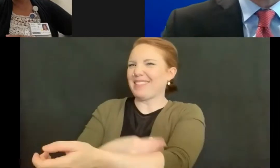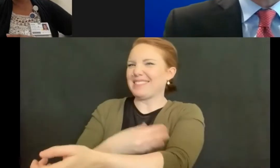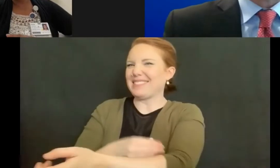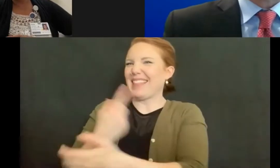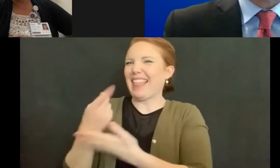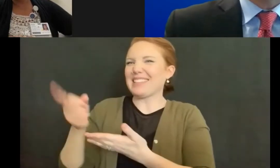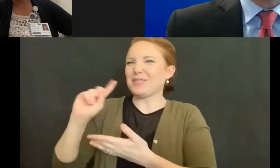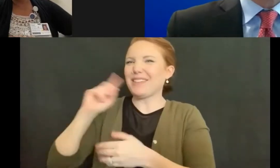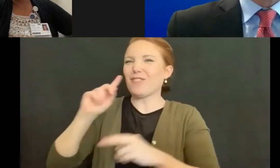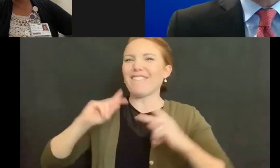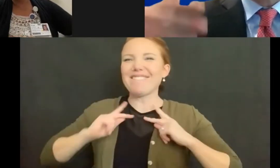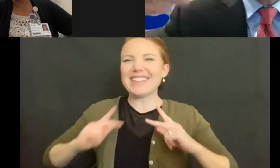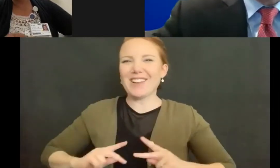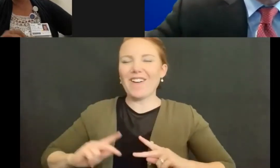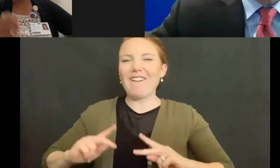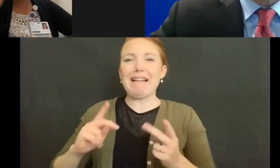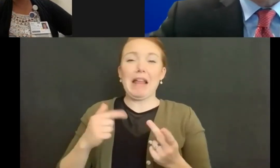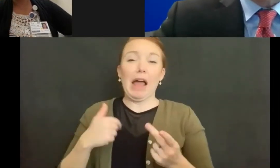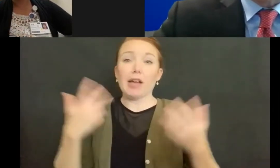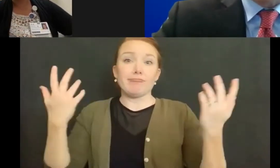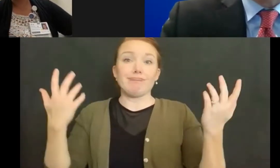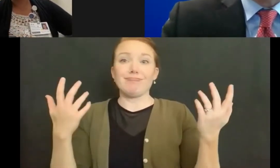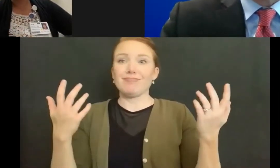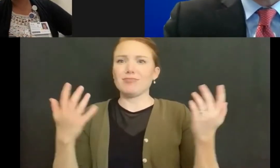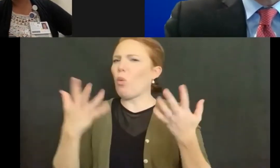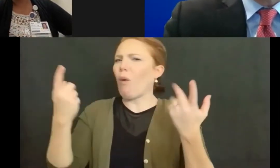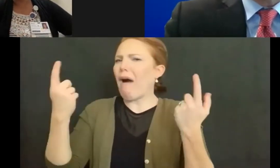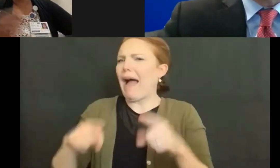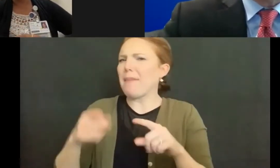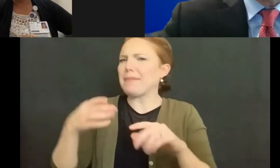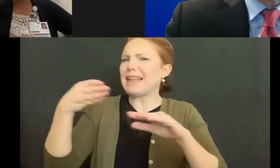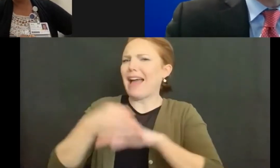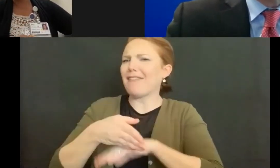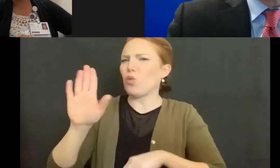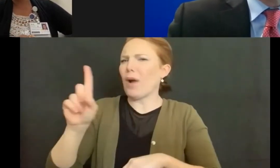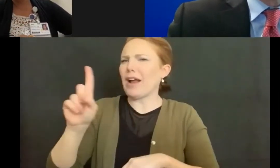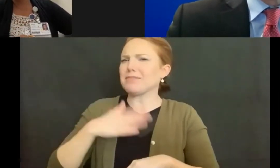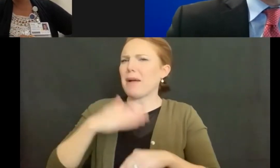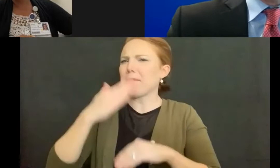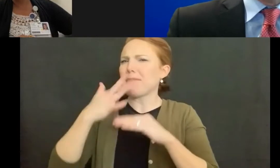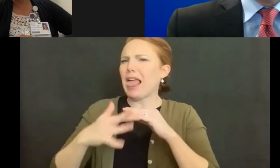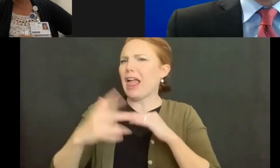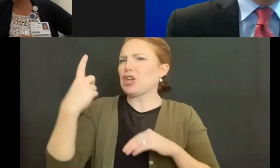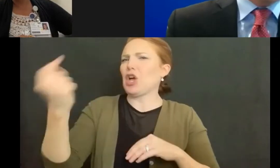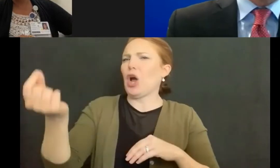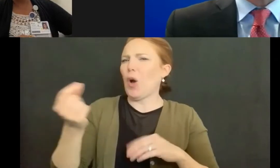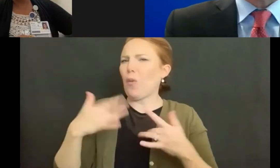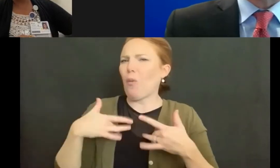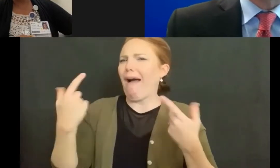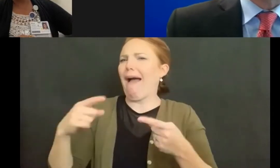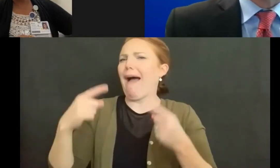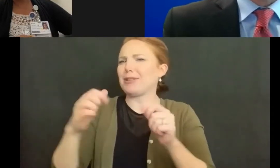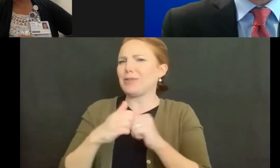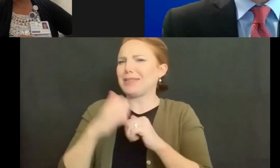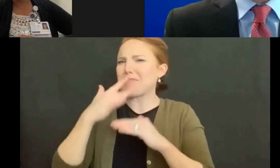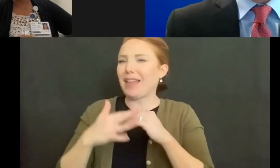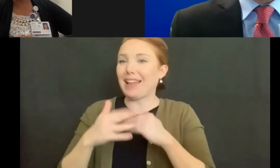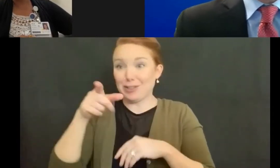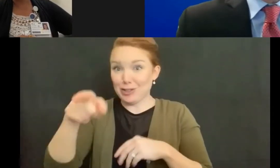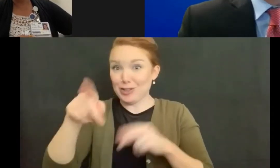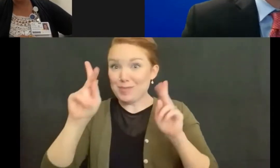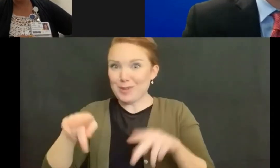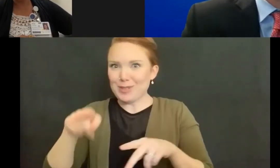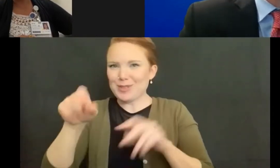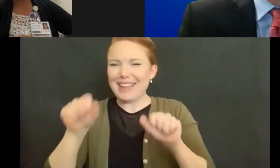and I just don't know, like, what happens after that. Where do they take my blood? What goes on? And you're the person who can tell us